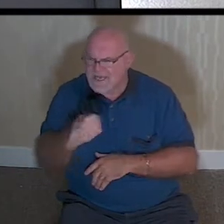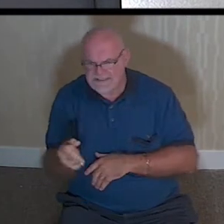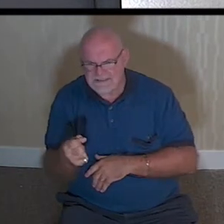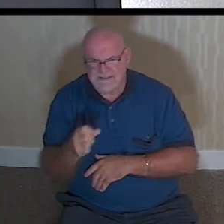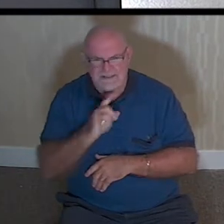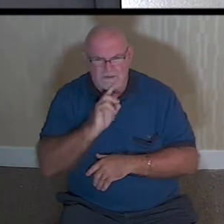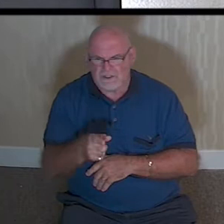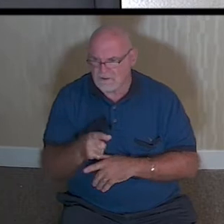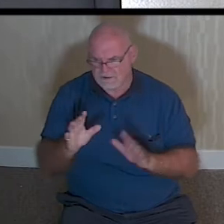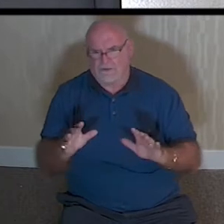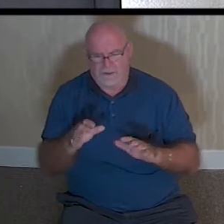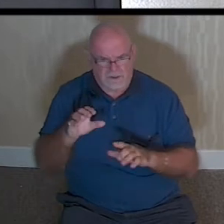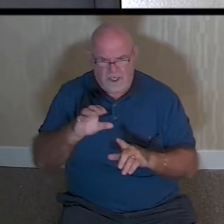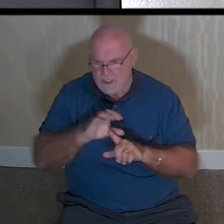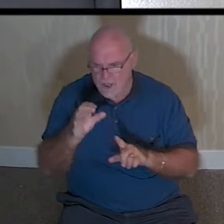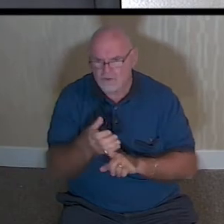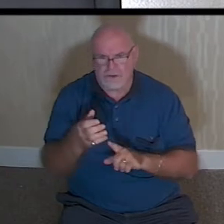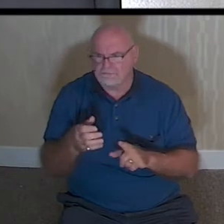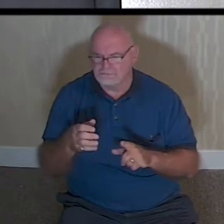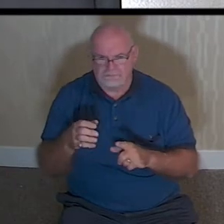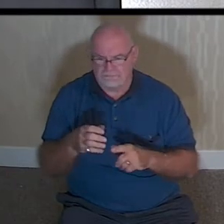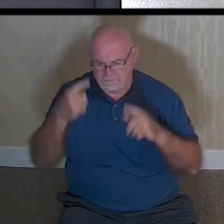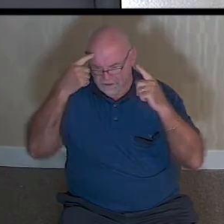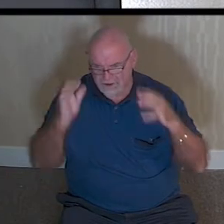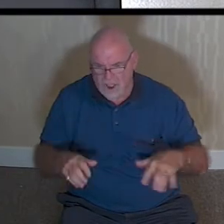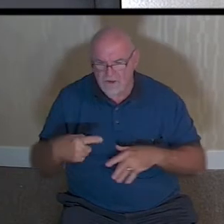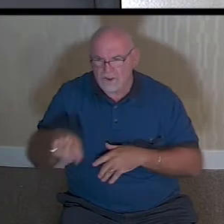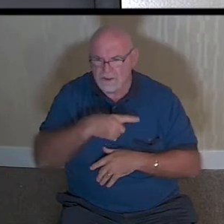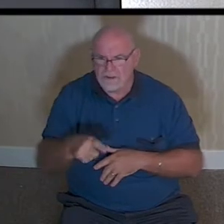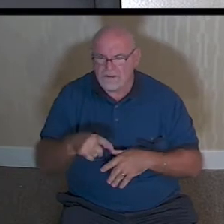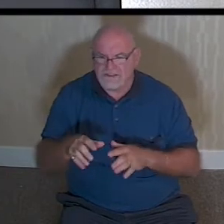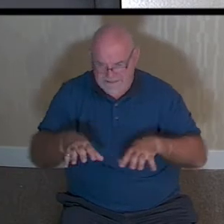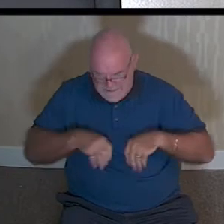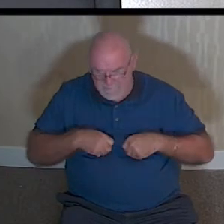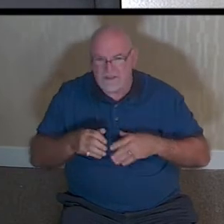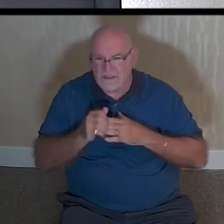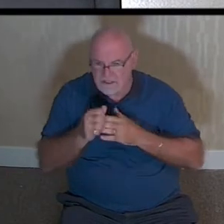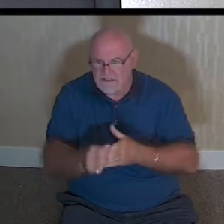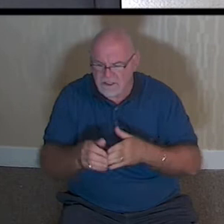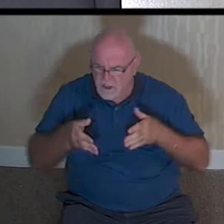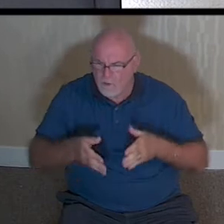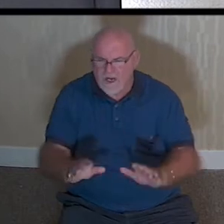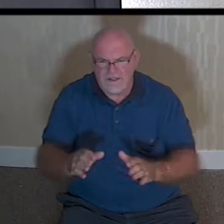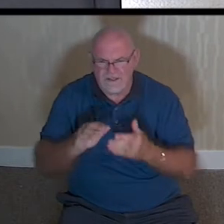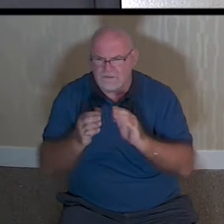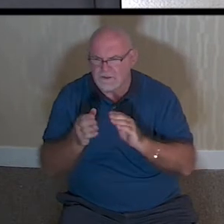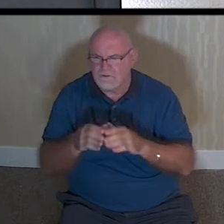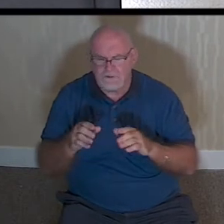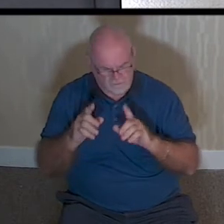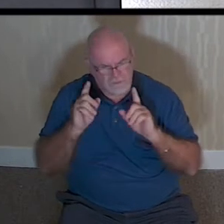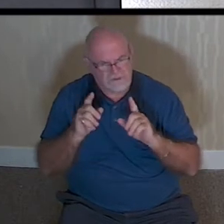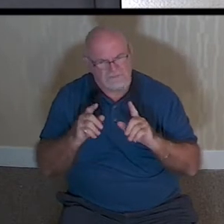cultural shock for her. She came, she took on the leadership while this community was going through a time of